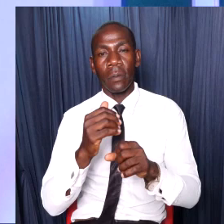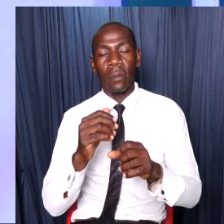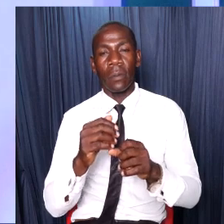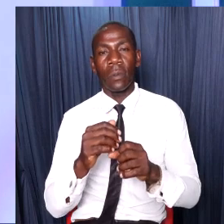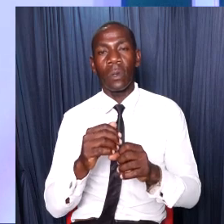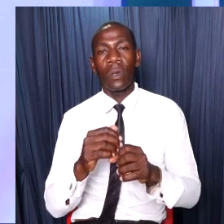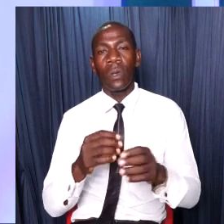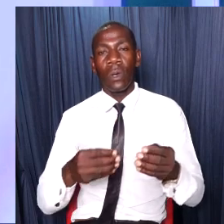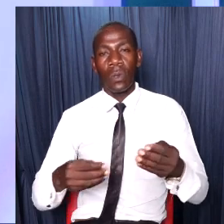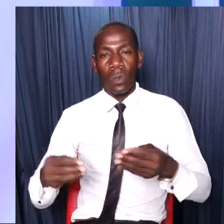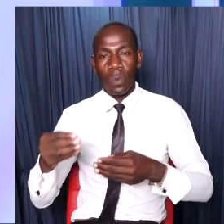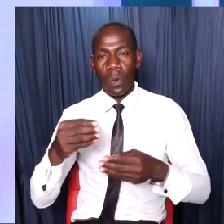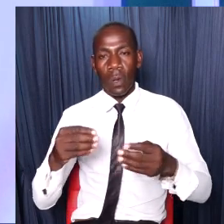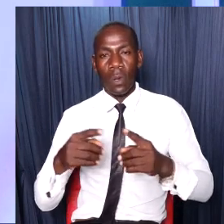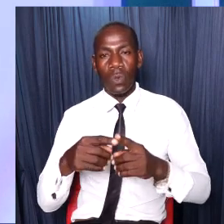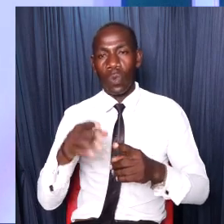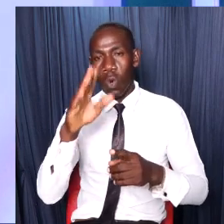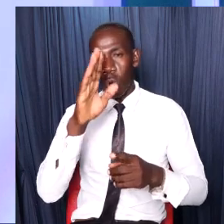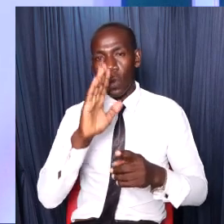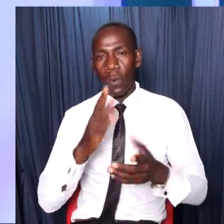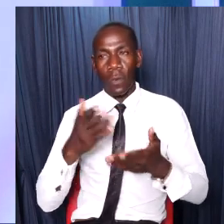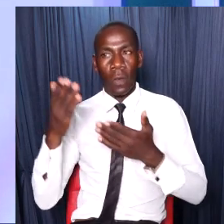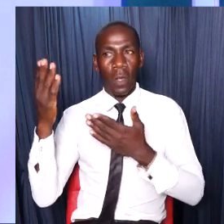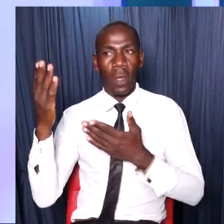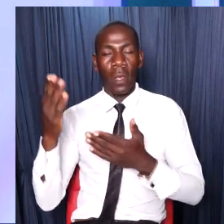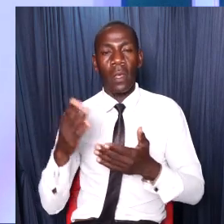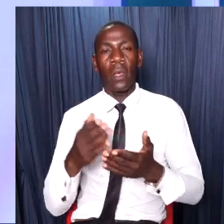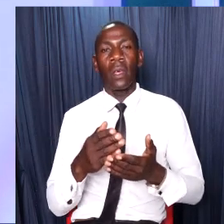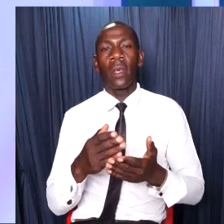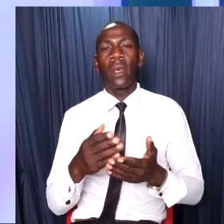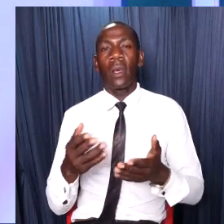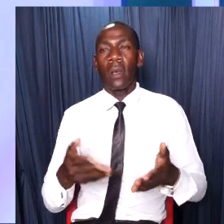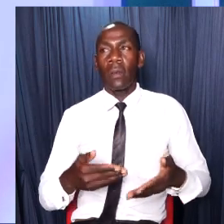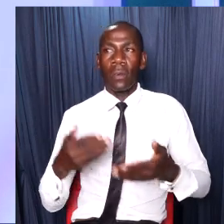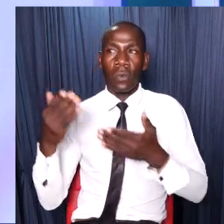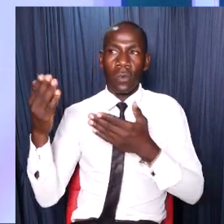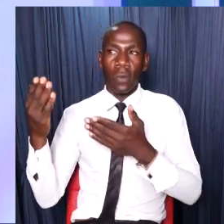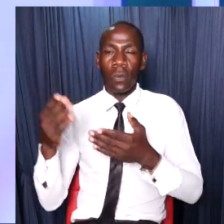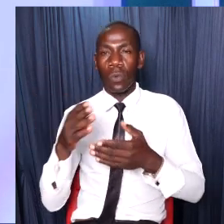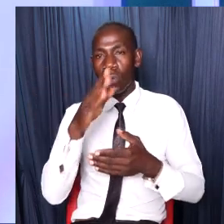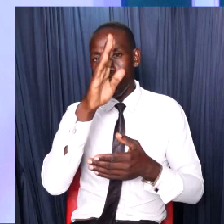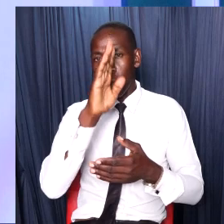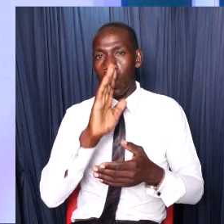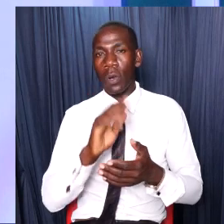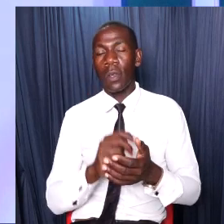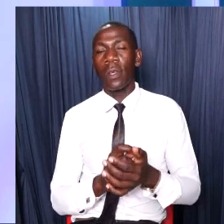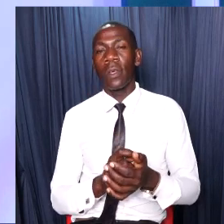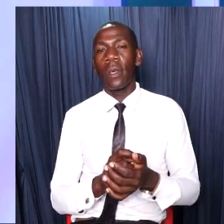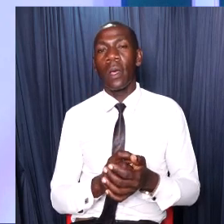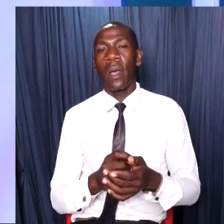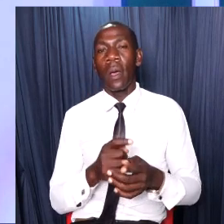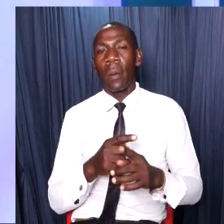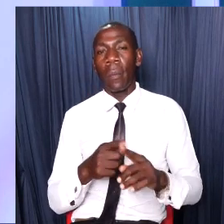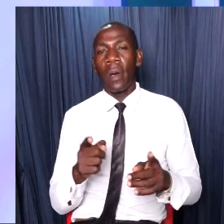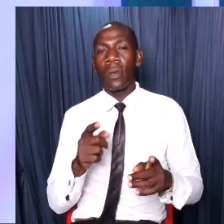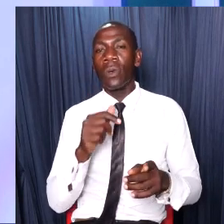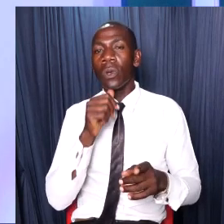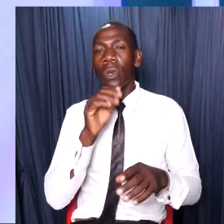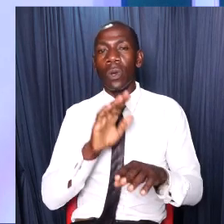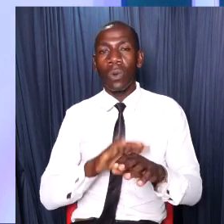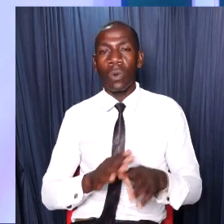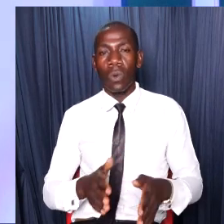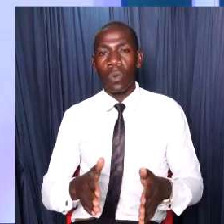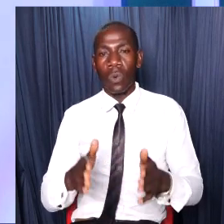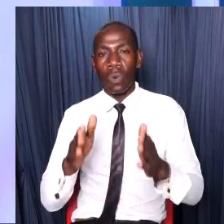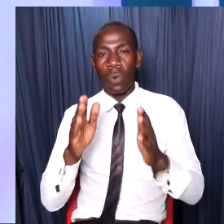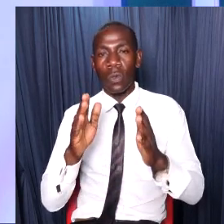main aim Mungu kweli, was to give to God sacrifice. Ni kweli ya kutolea Mungu, he was to give sacrifice lakini to God. Njia ameyapata si